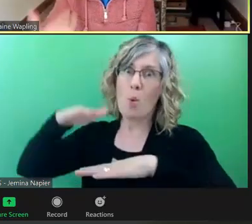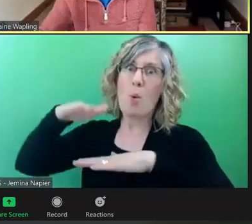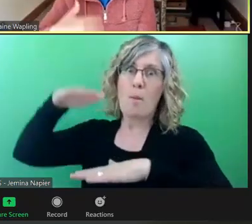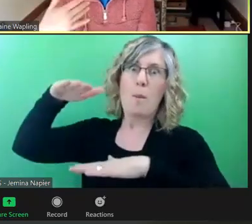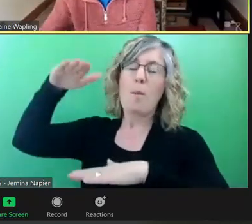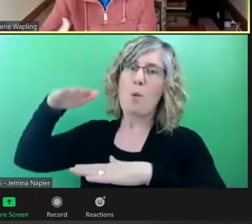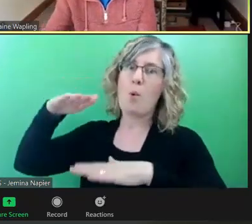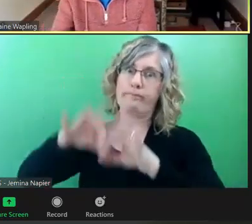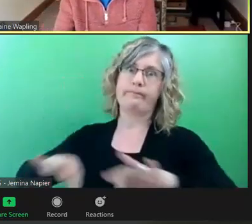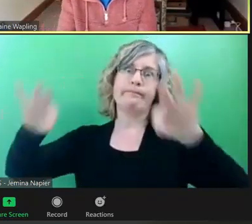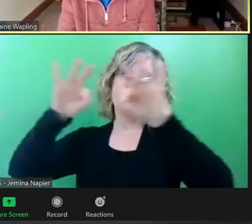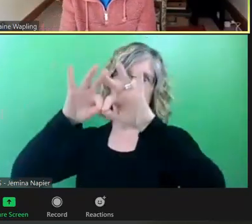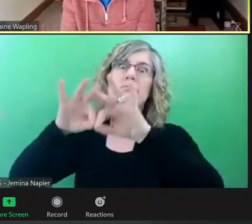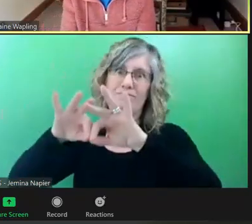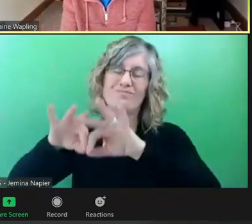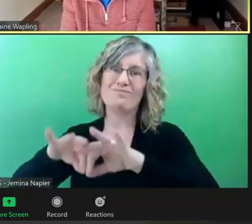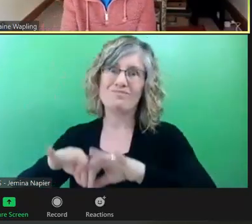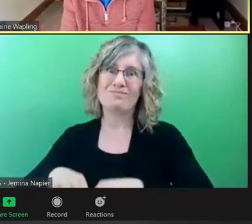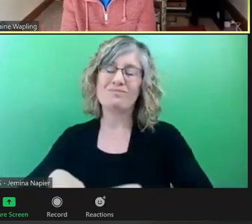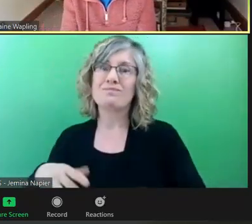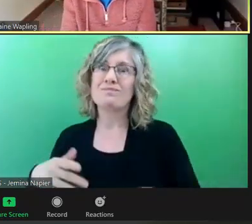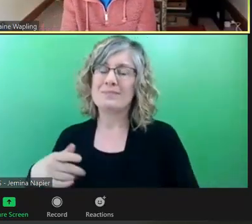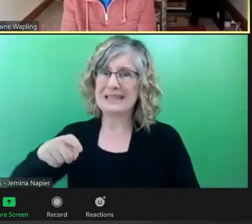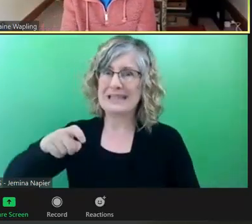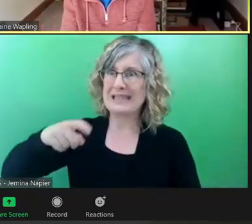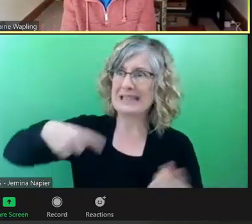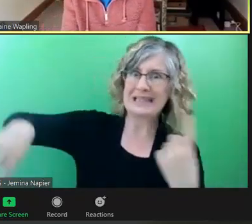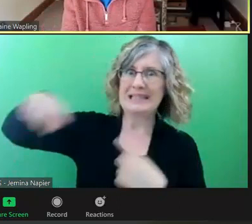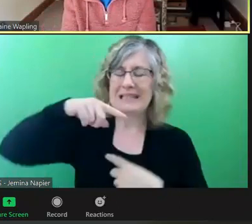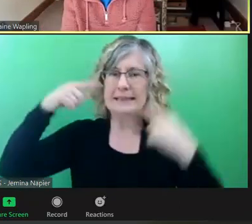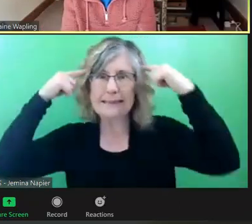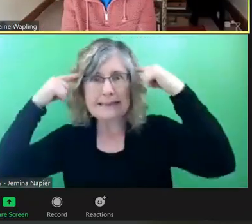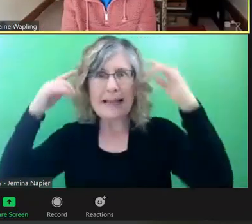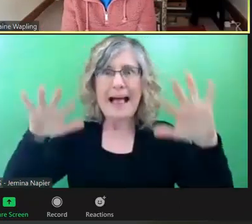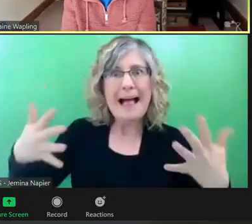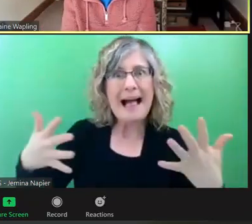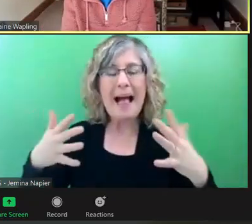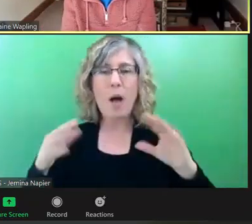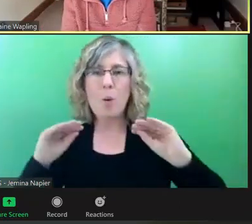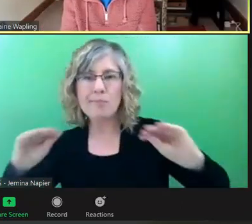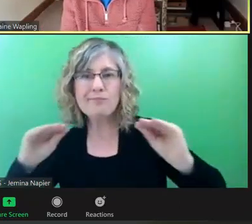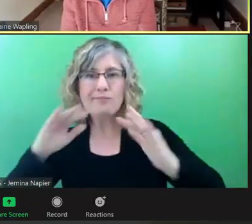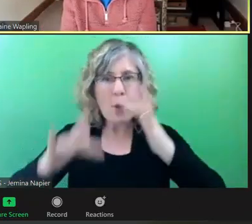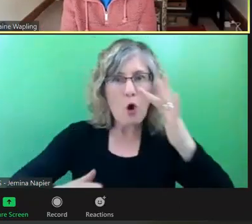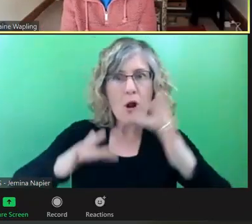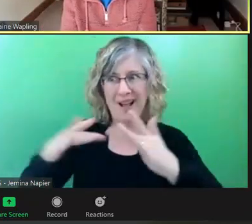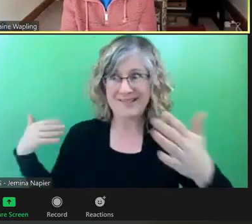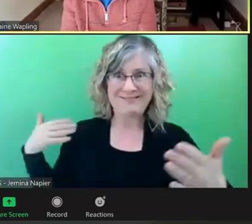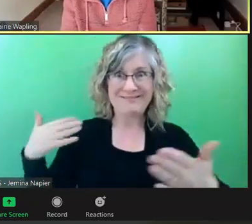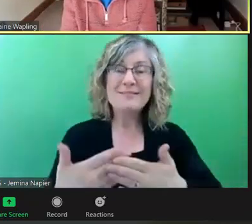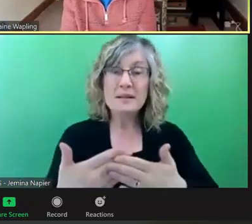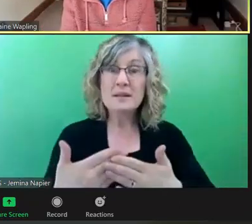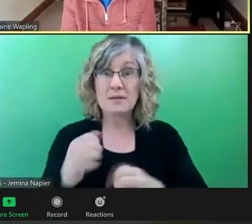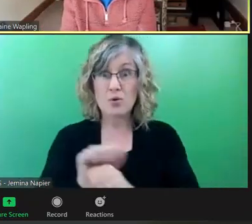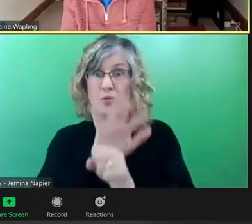there has been a much more of a focus on how to get online resources available.